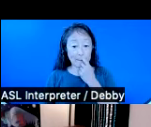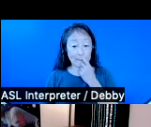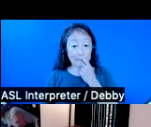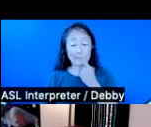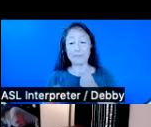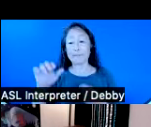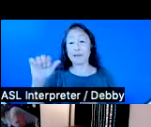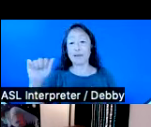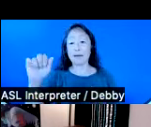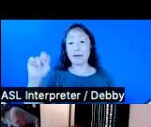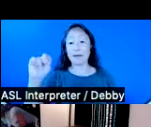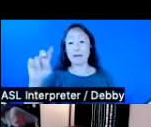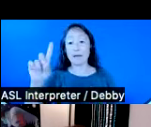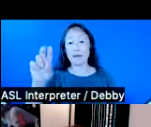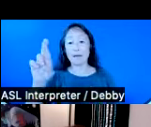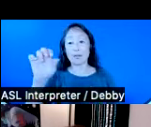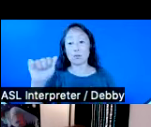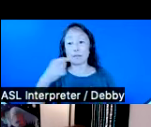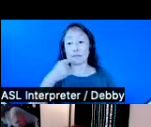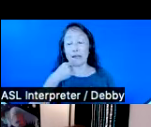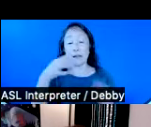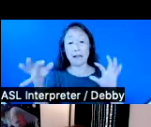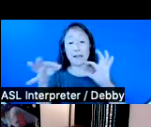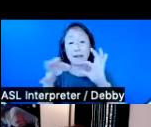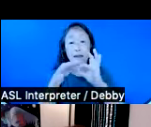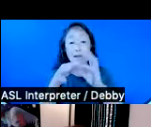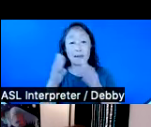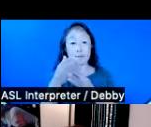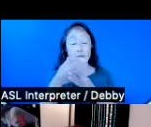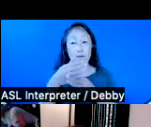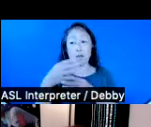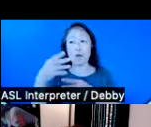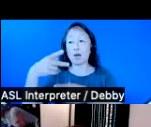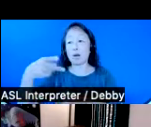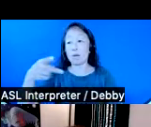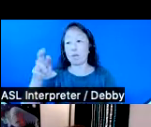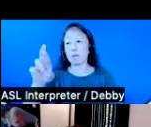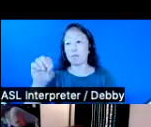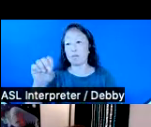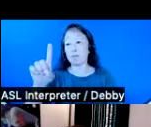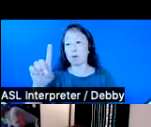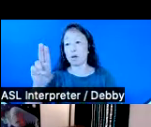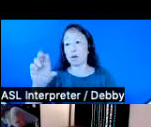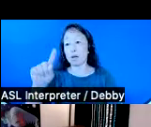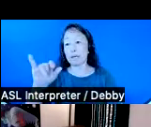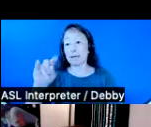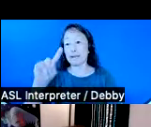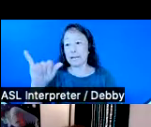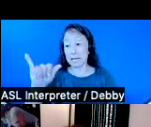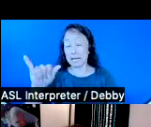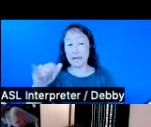Andrea said the link between productivity and mental health or mental well-being